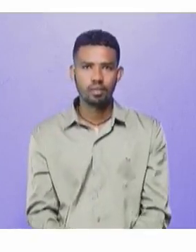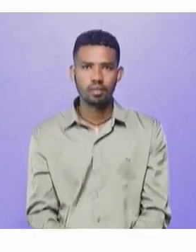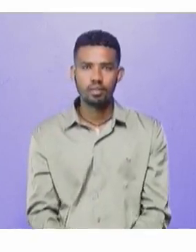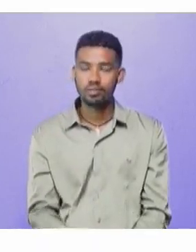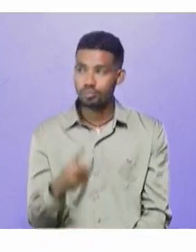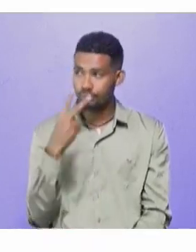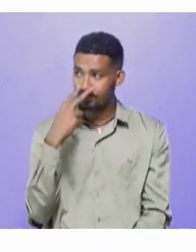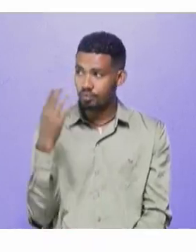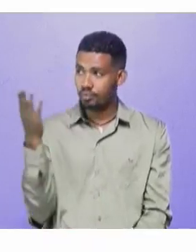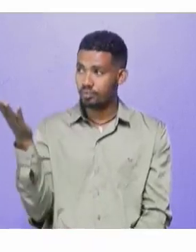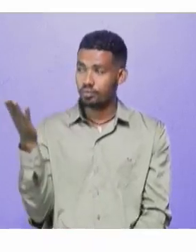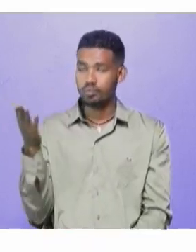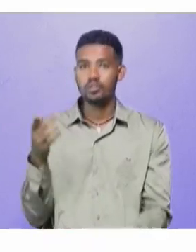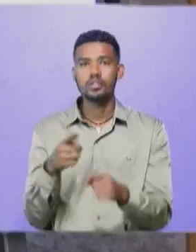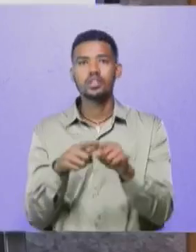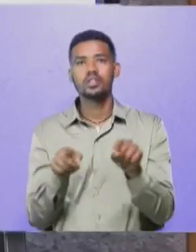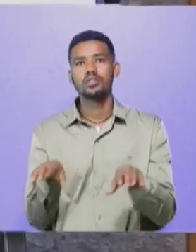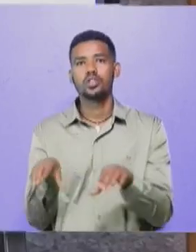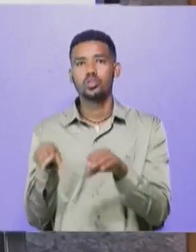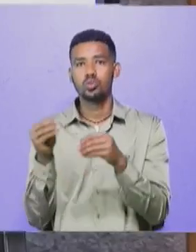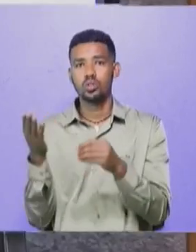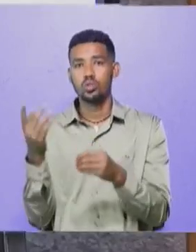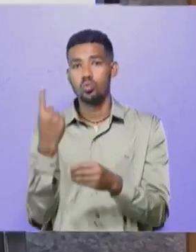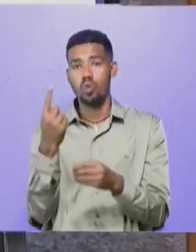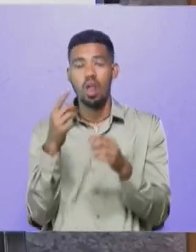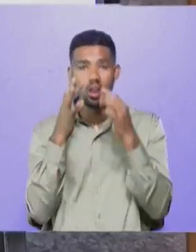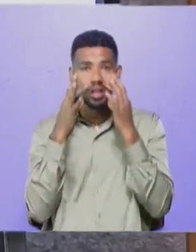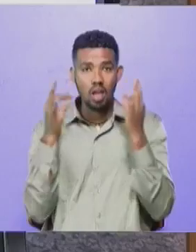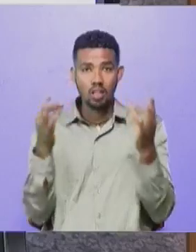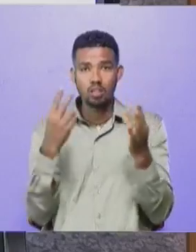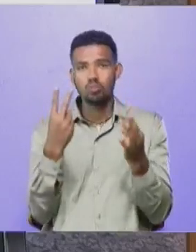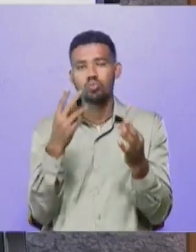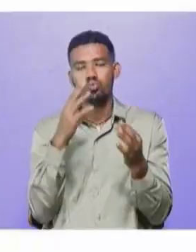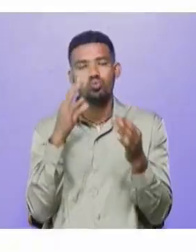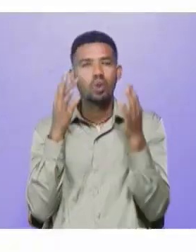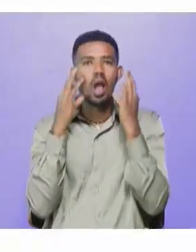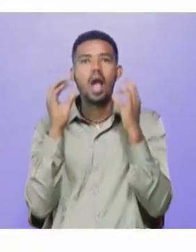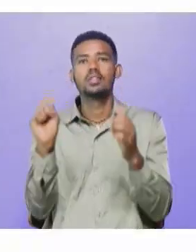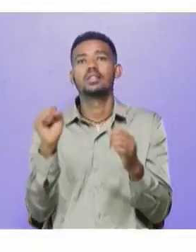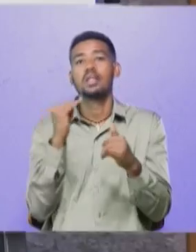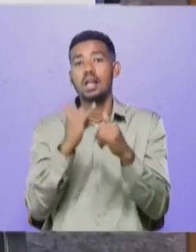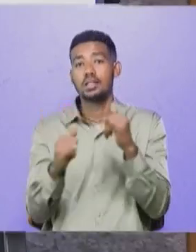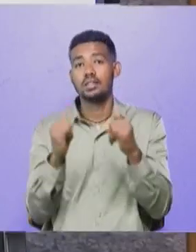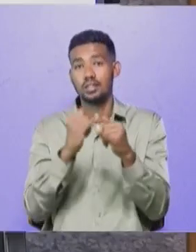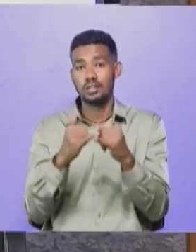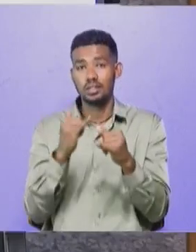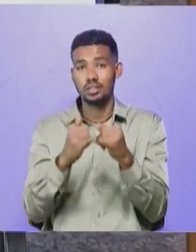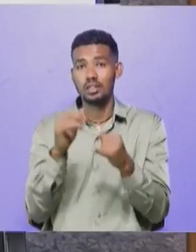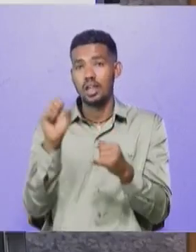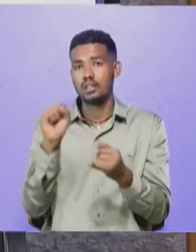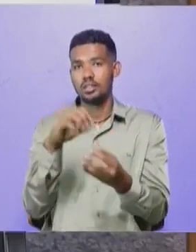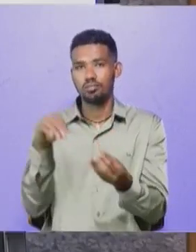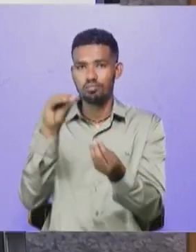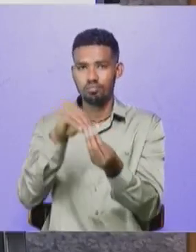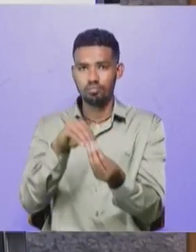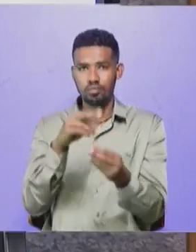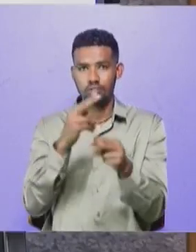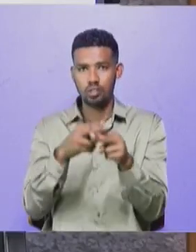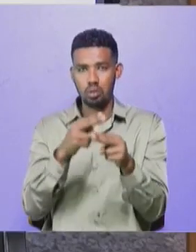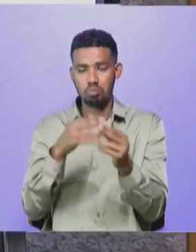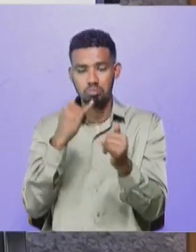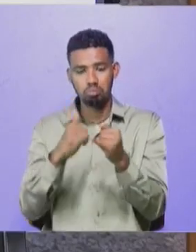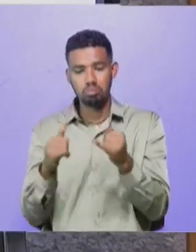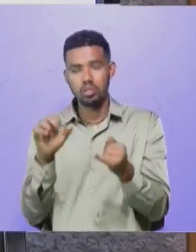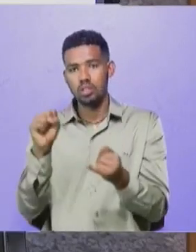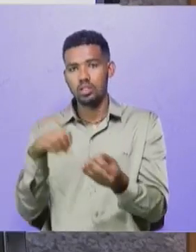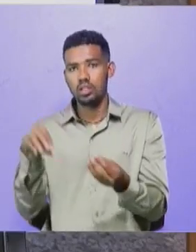Look here the difference, students. One cat, two cats. Add s at the end of the noun because